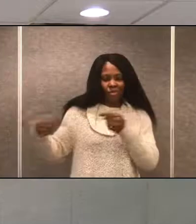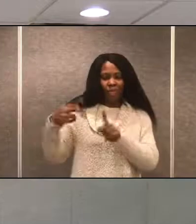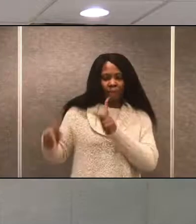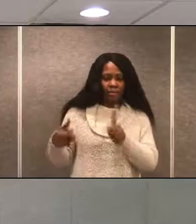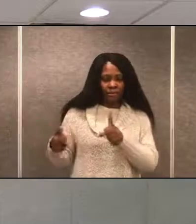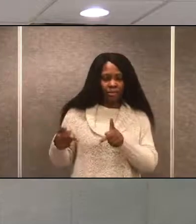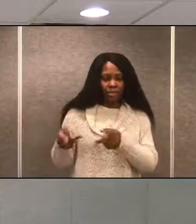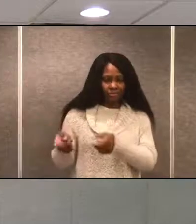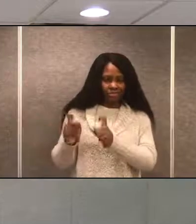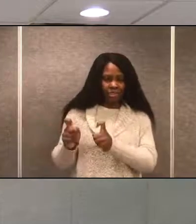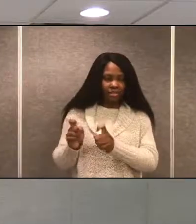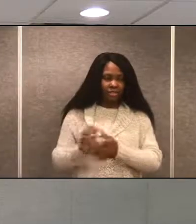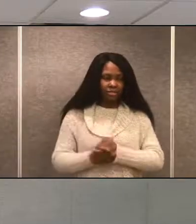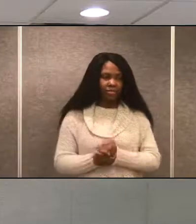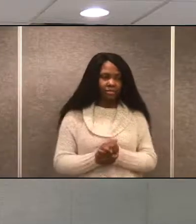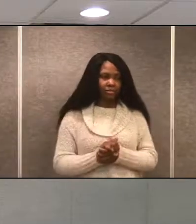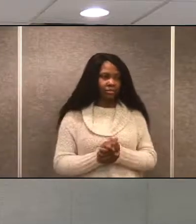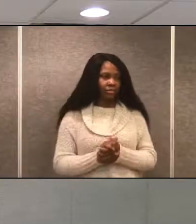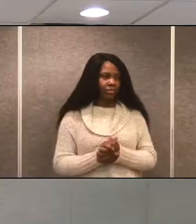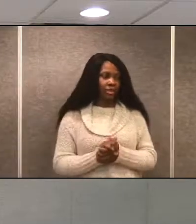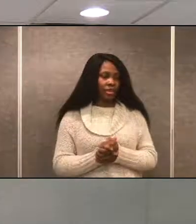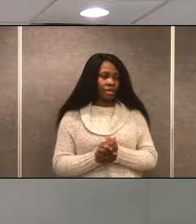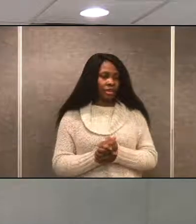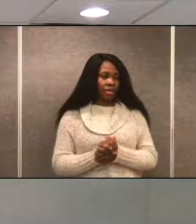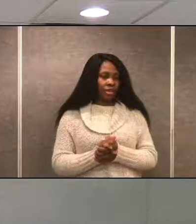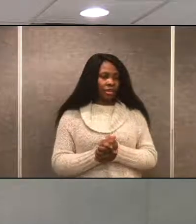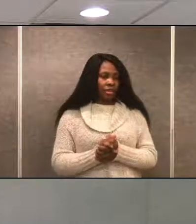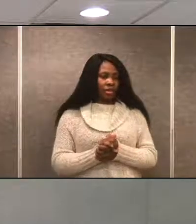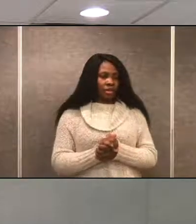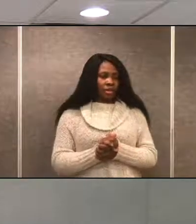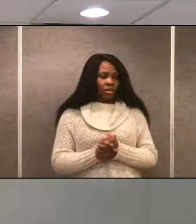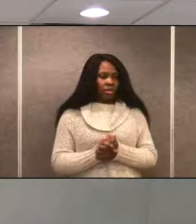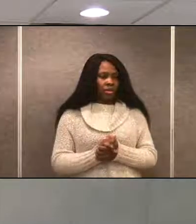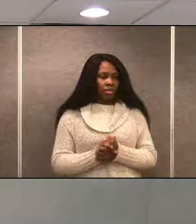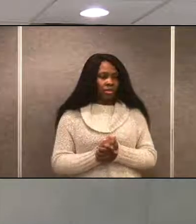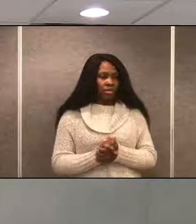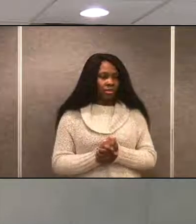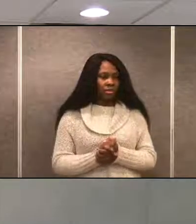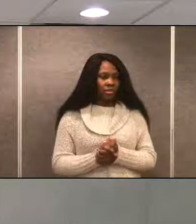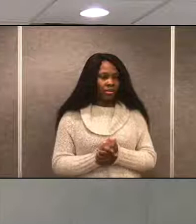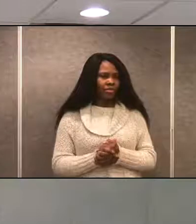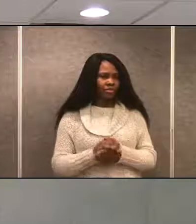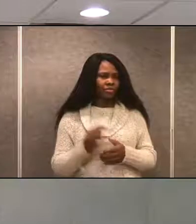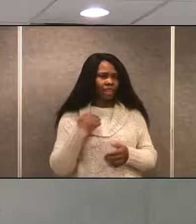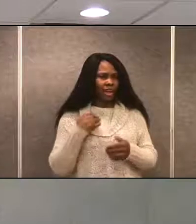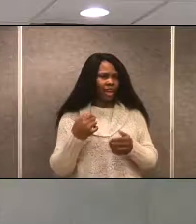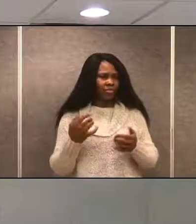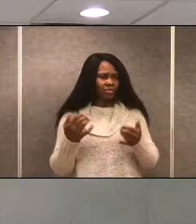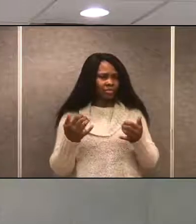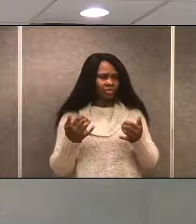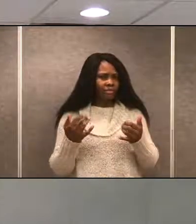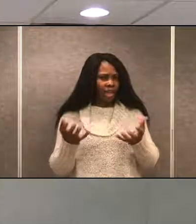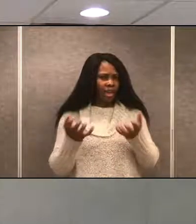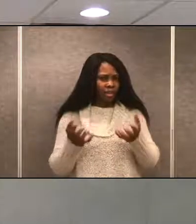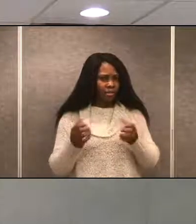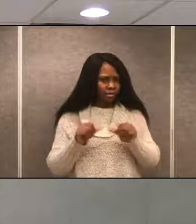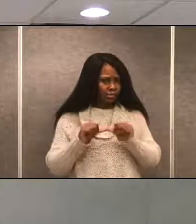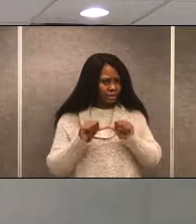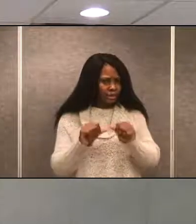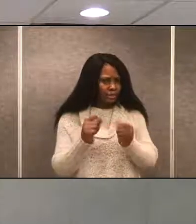I want Dr. Griffin to I want to stay on this point. And we talk about folks, when they talk